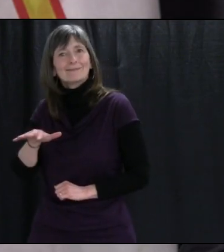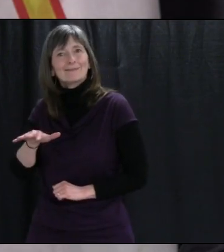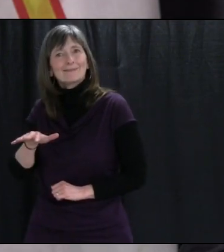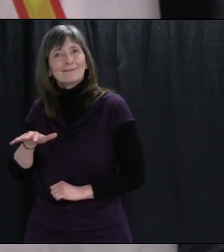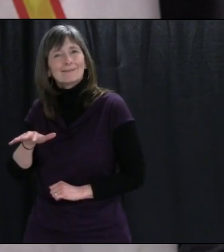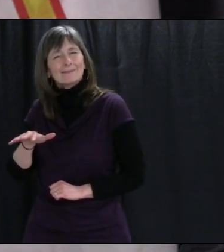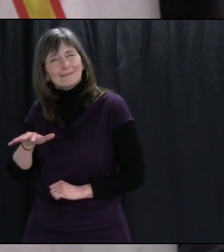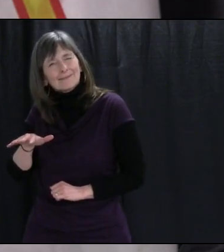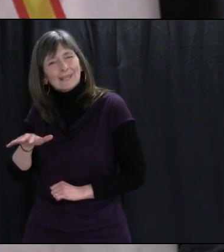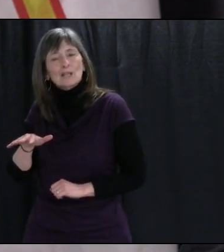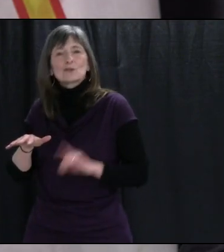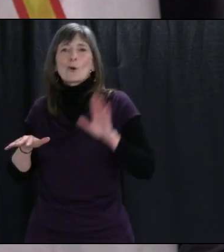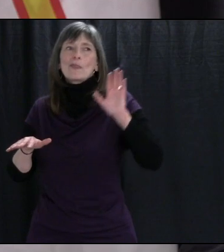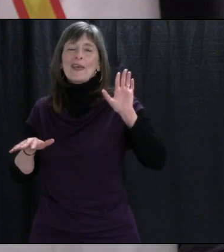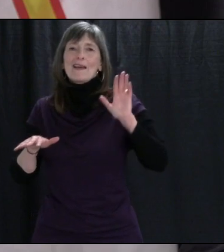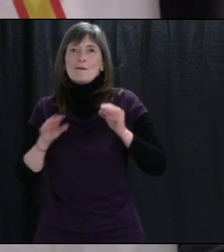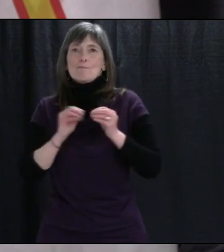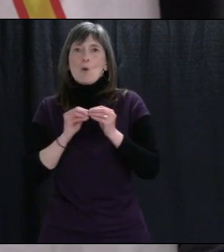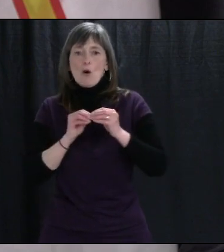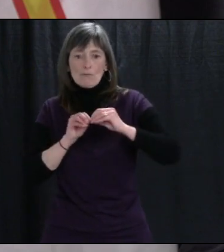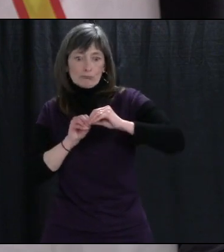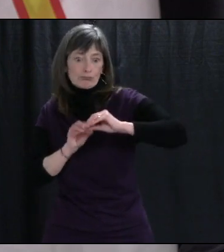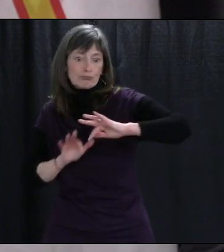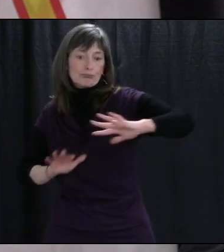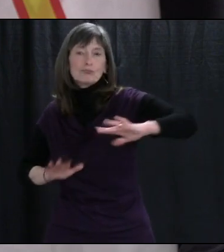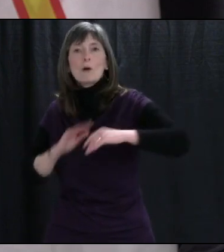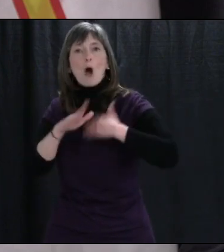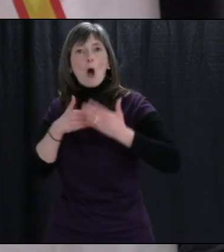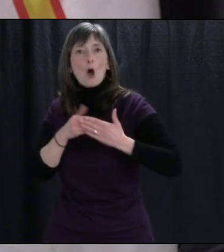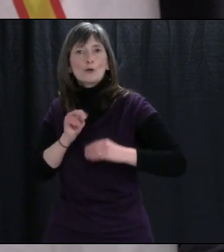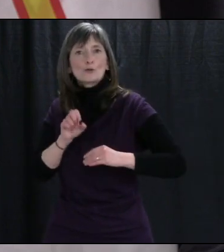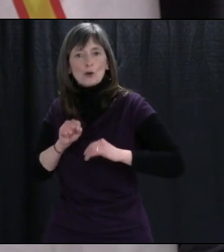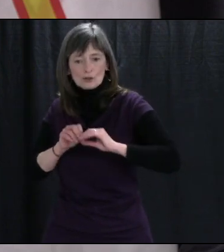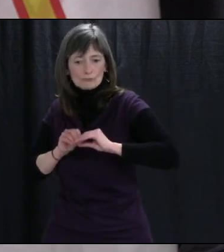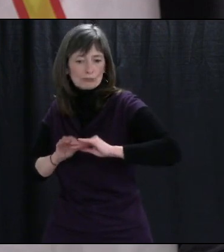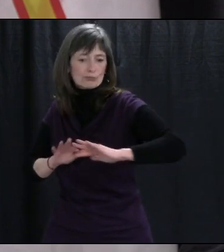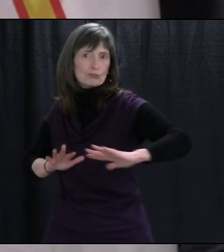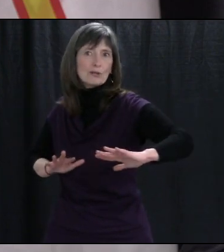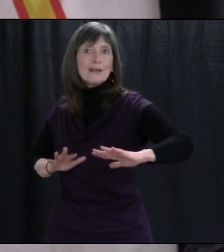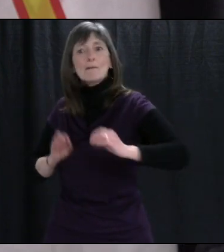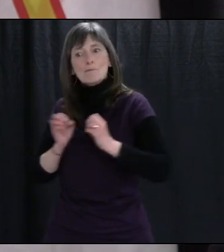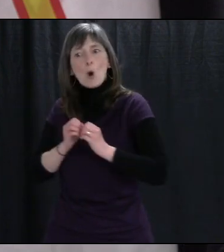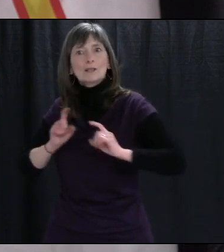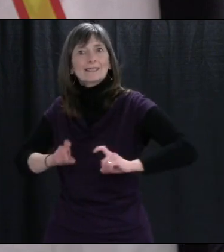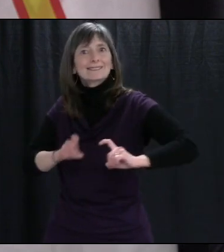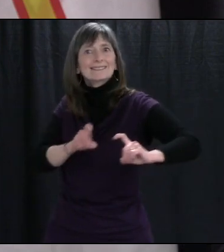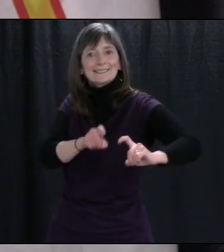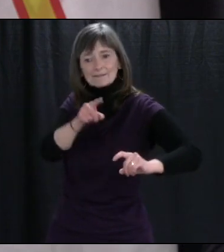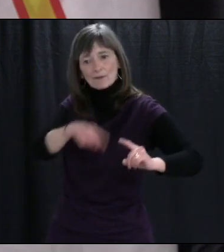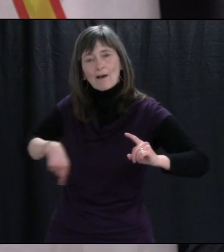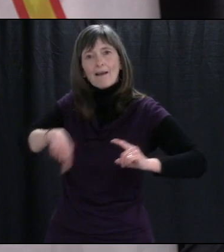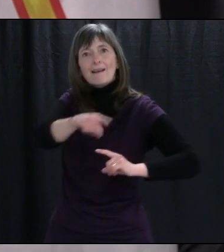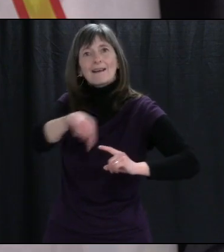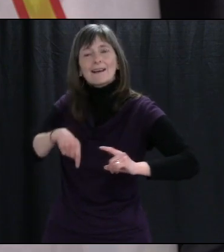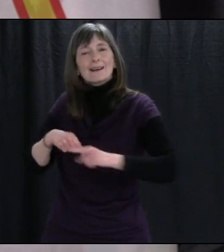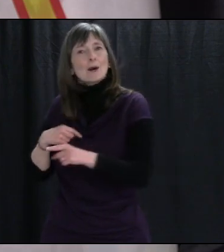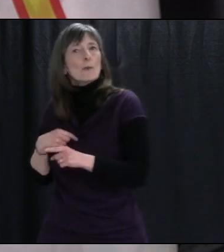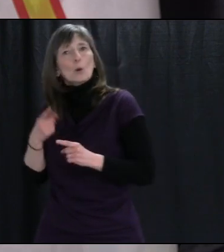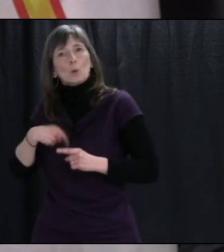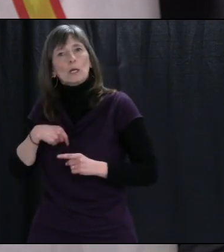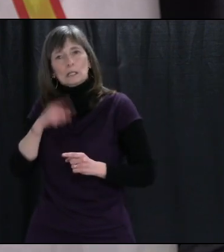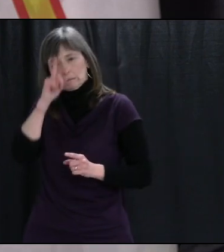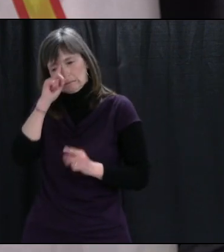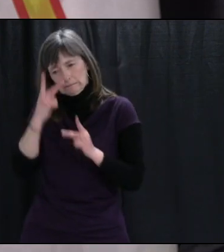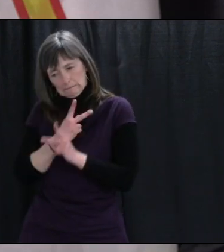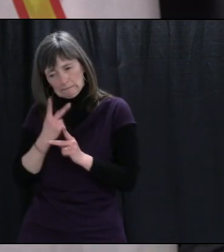outside the province. So given where the vast majority of the people would live within the Eastern Health area and the target and strategic testing that